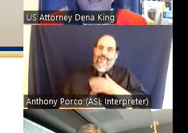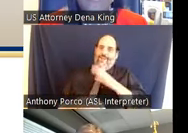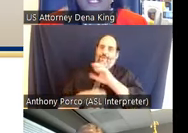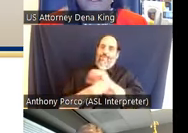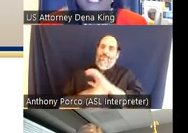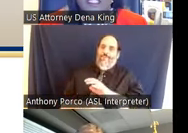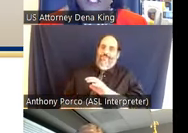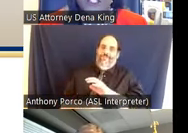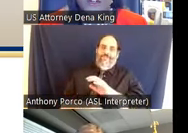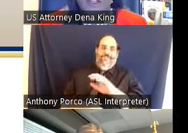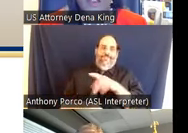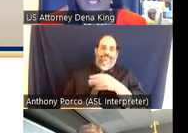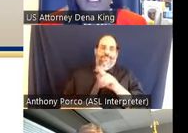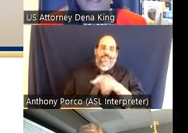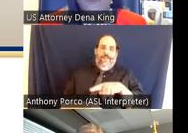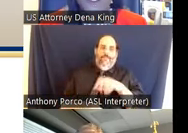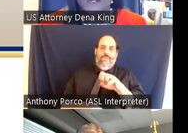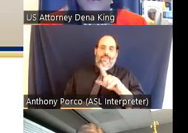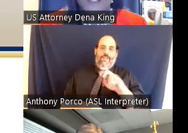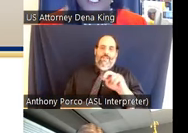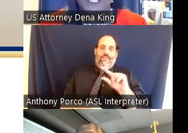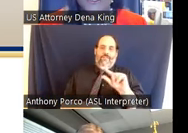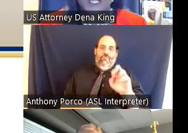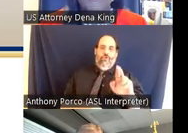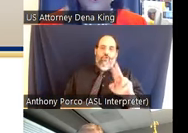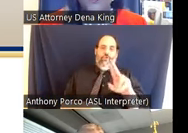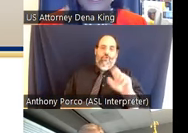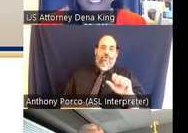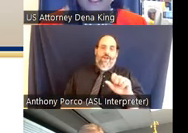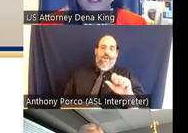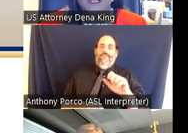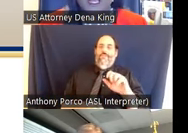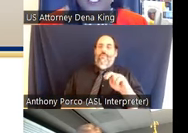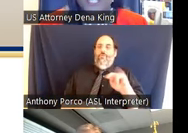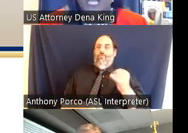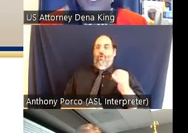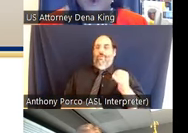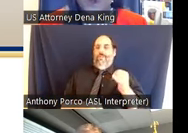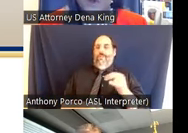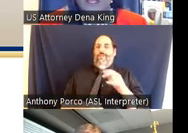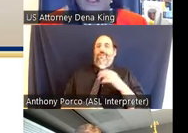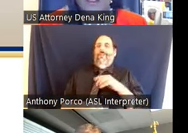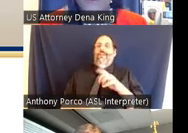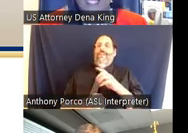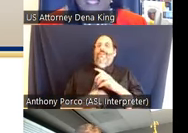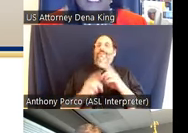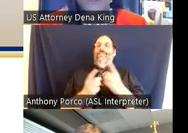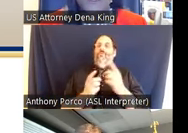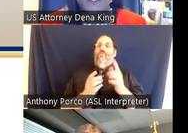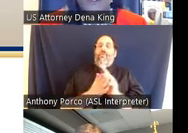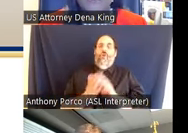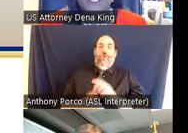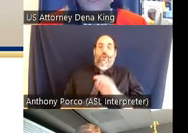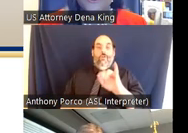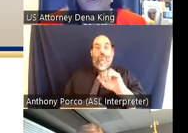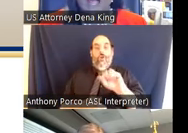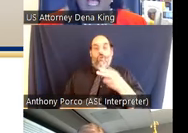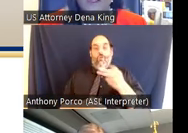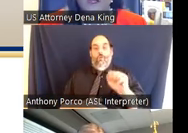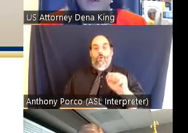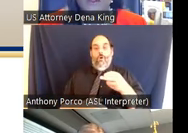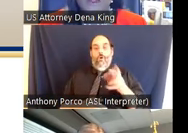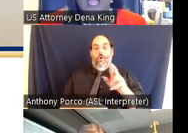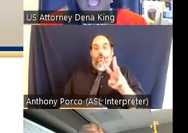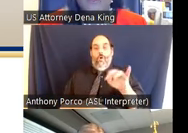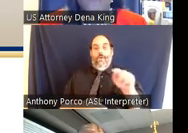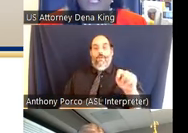colleagues, Philip Sillinger, the United States Attorney for the District of New Jersey, Joshua Hurwick, the United States Attorney for the District of